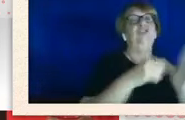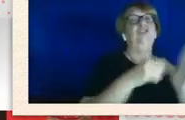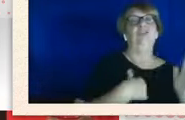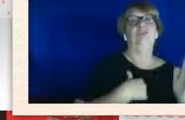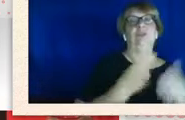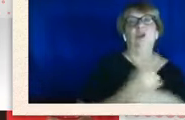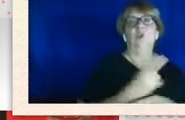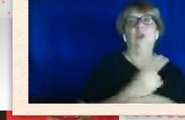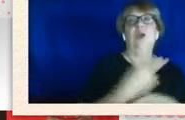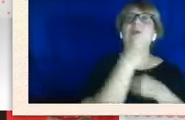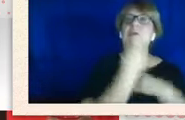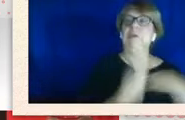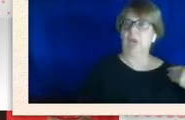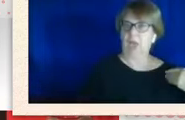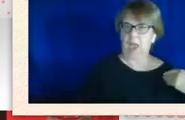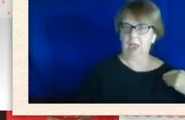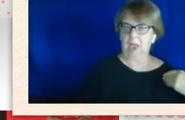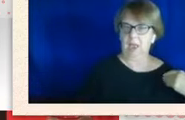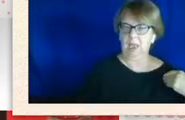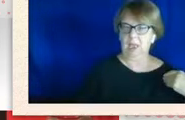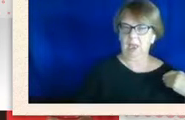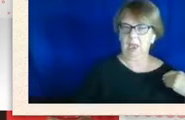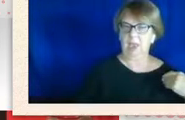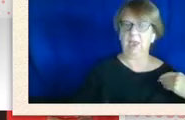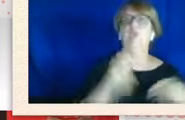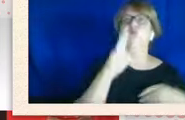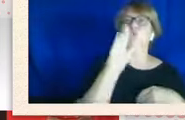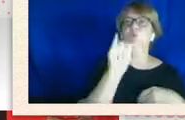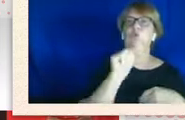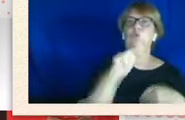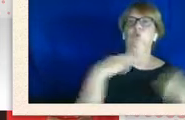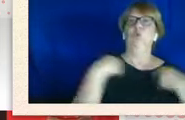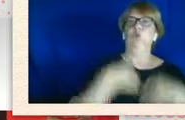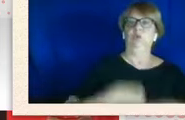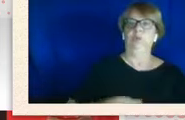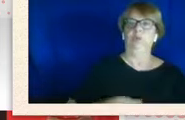tie and a suit, but today I'm wearing